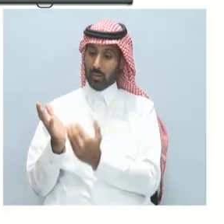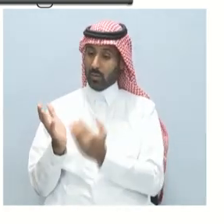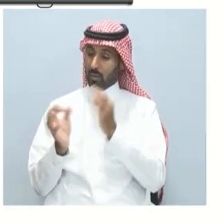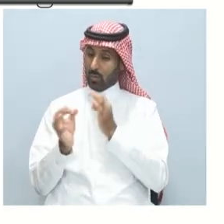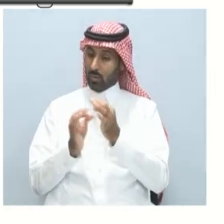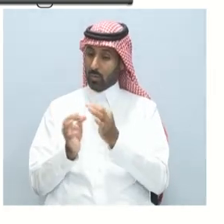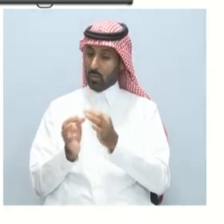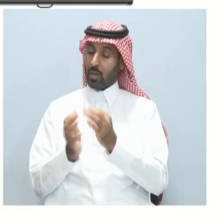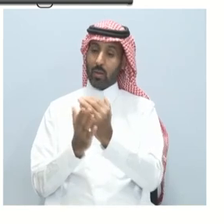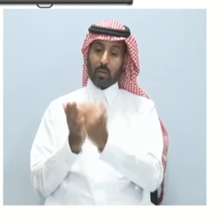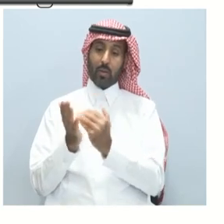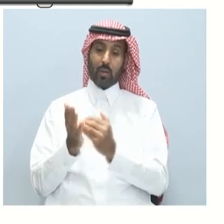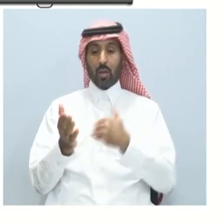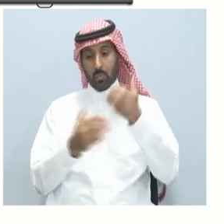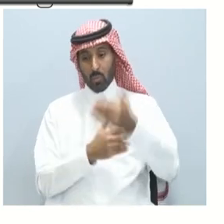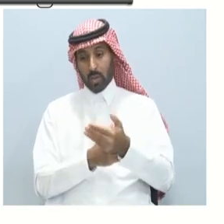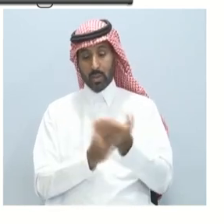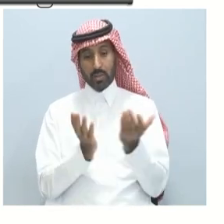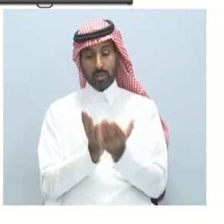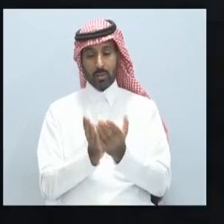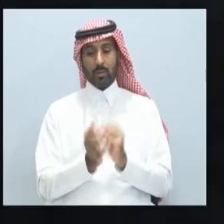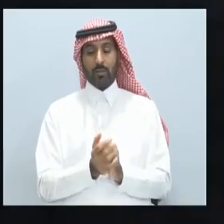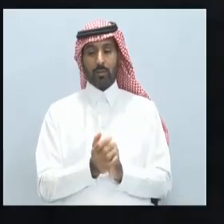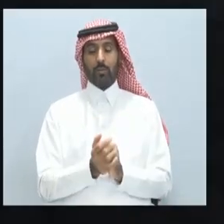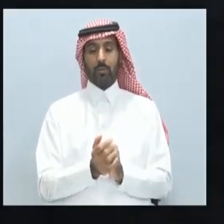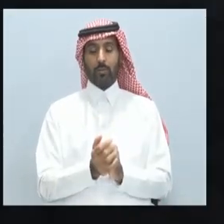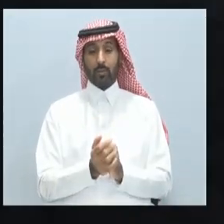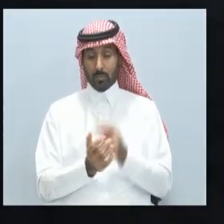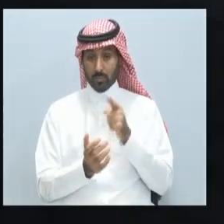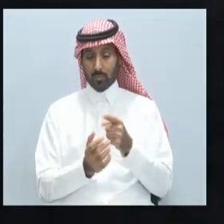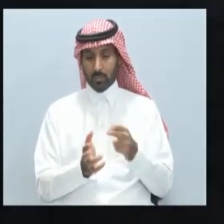organized writing steps for our next lesson, inshallah. So be ready and see you soon.